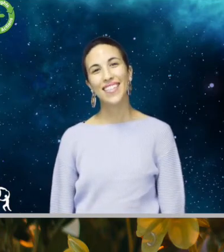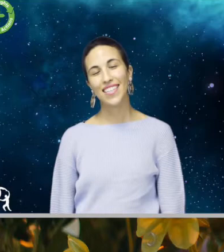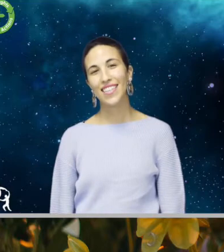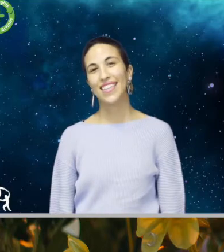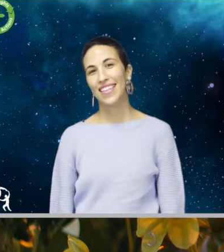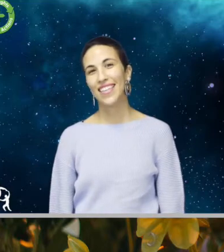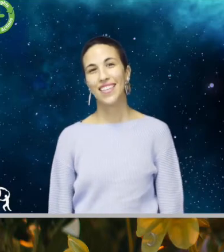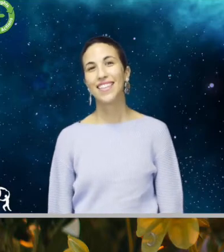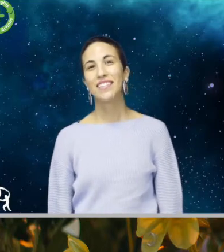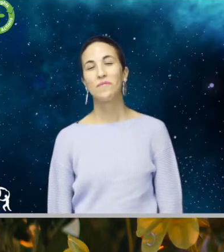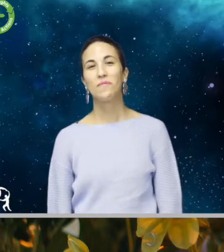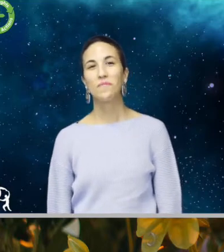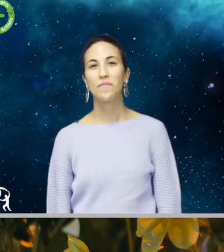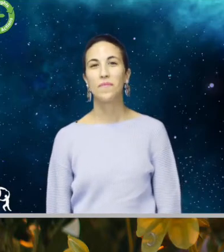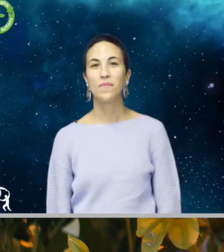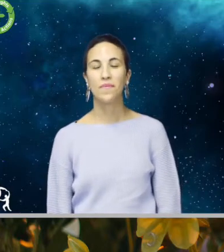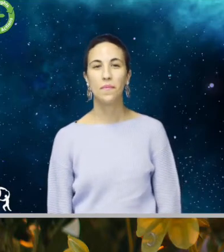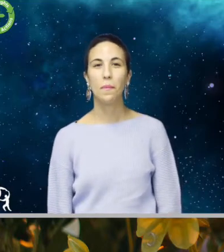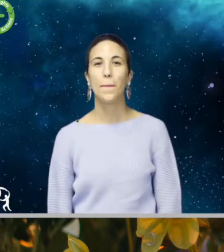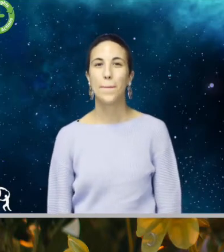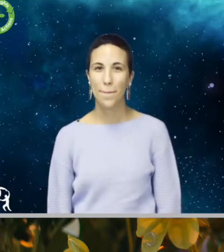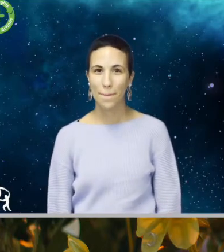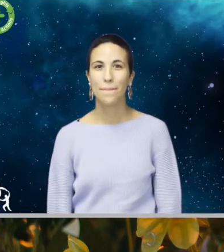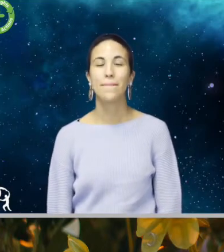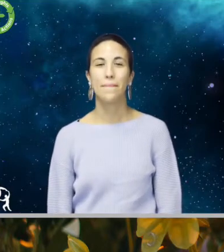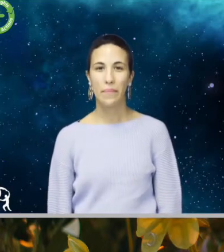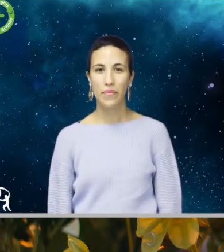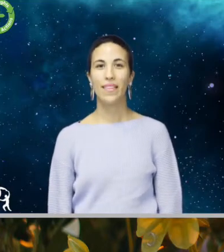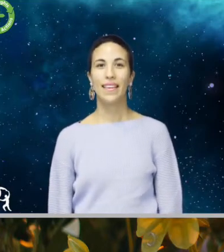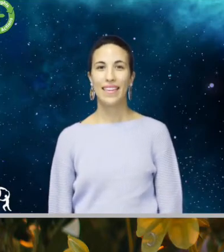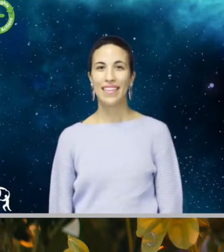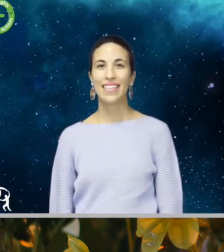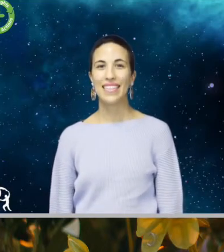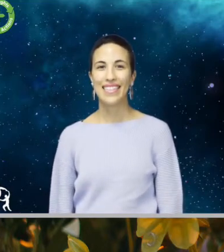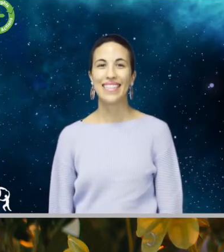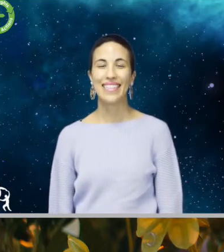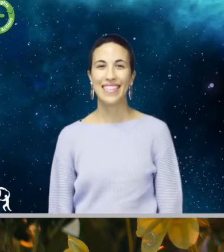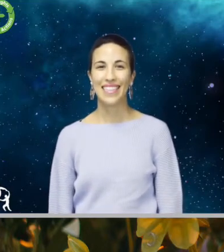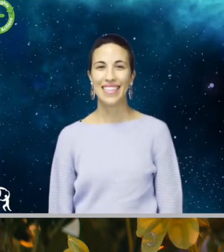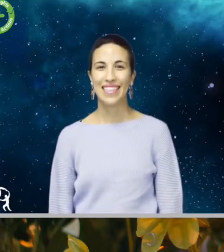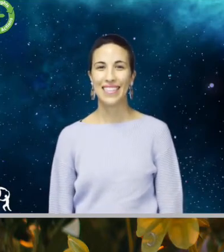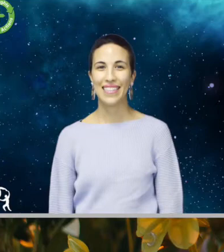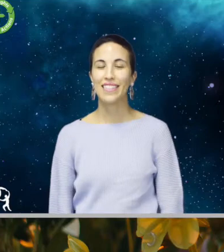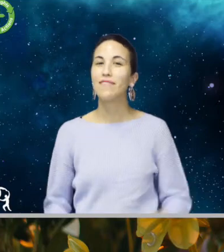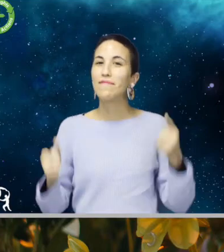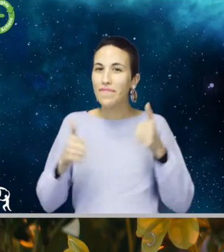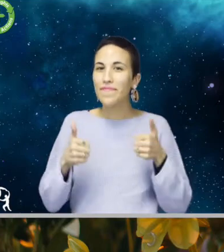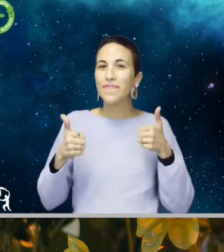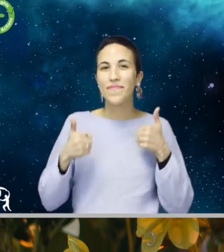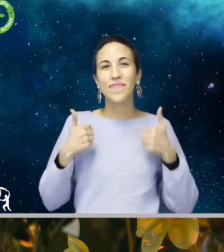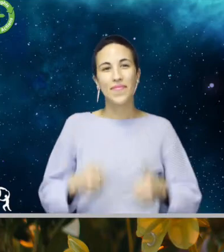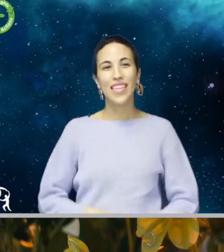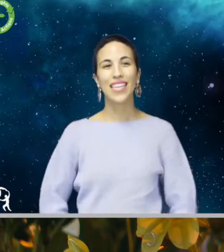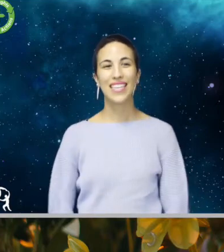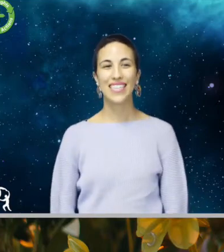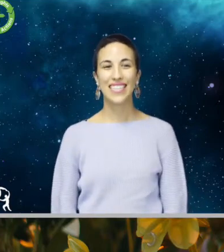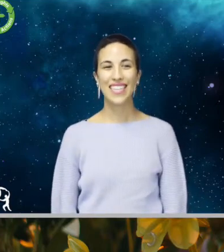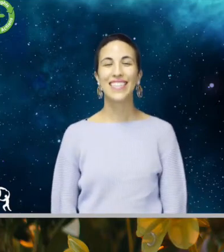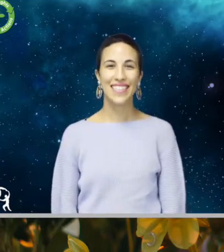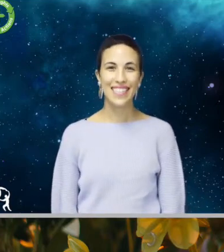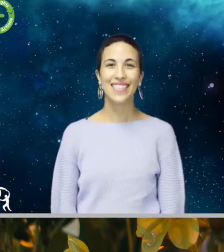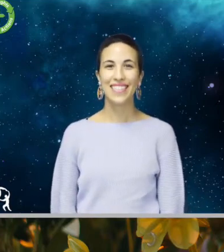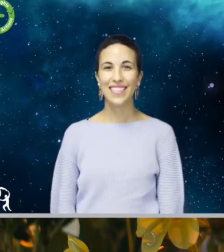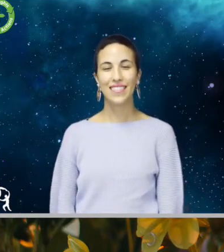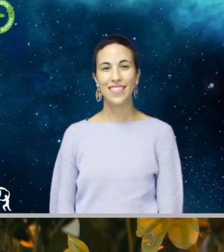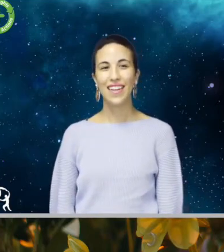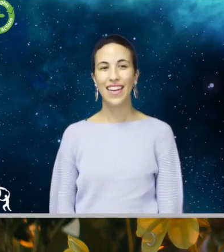team together, and they were better together as two. And just like Miss Shema and I, we're a team together, and we help each